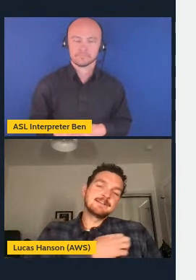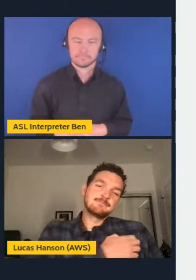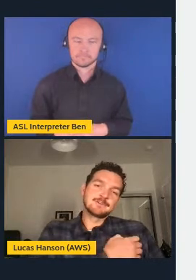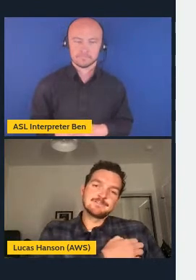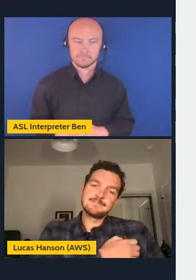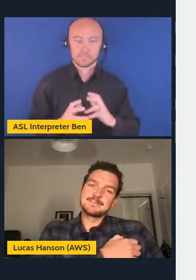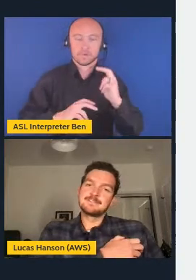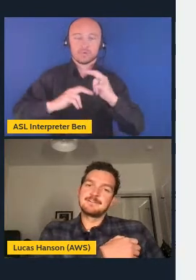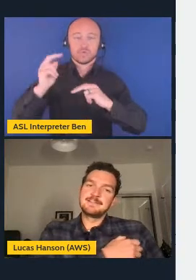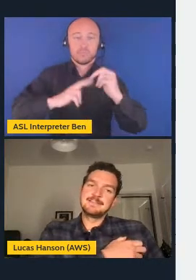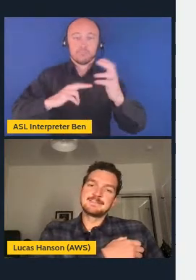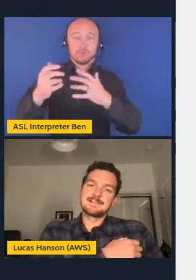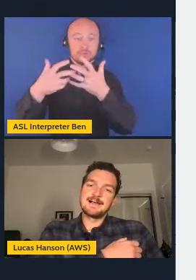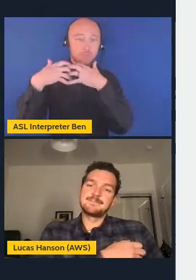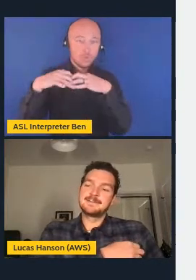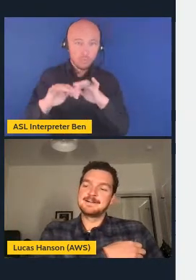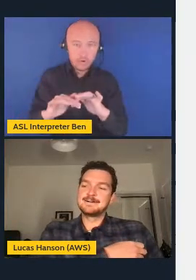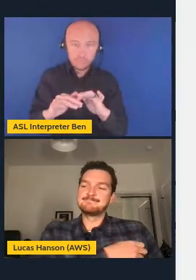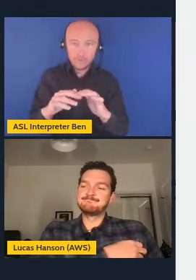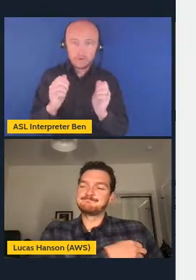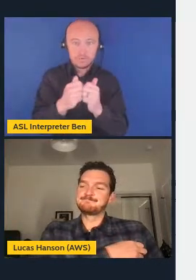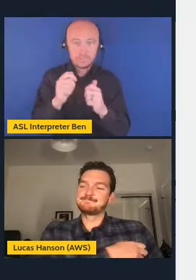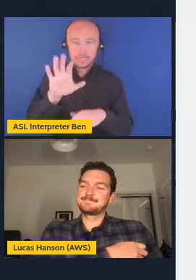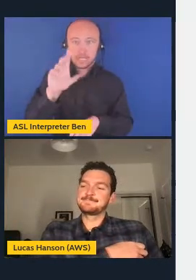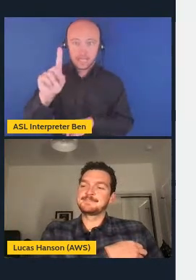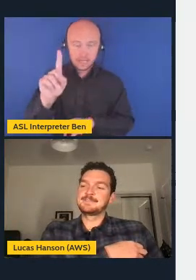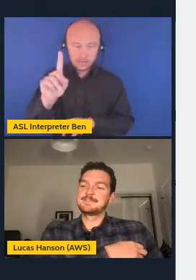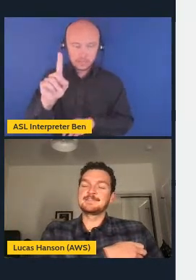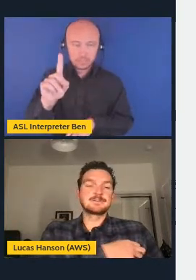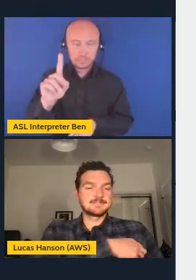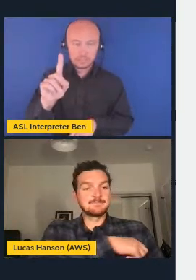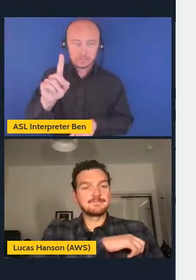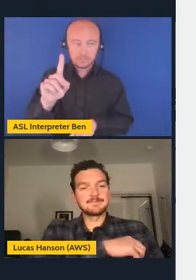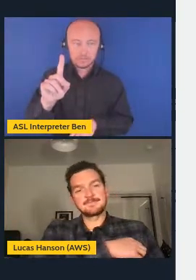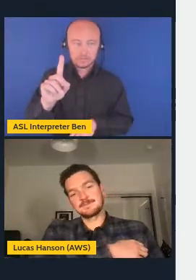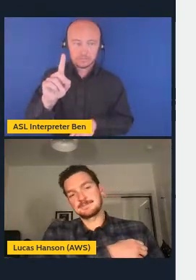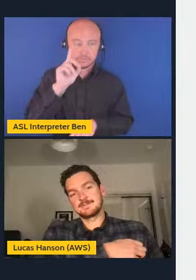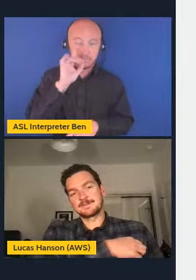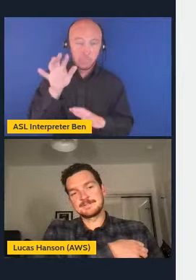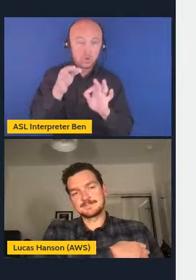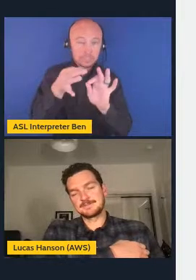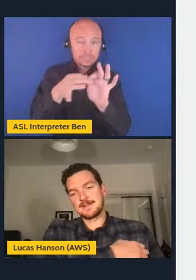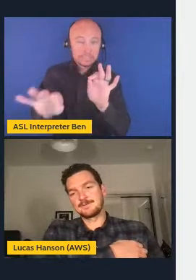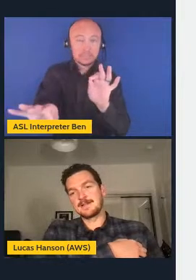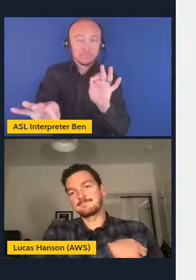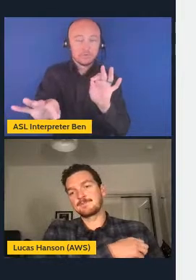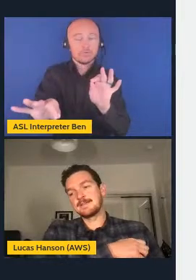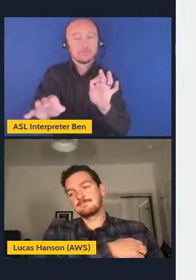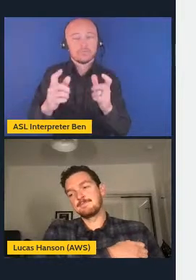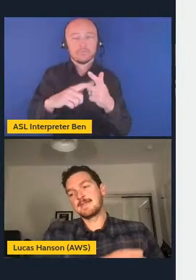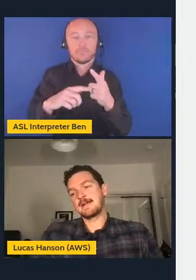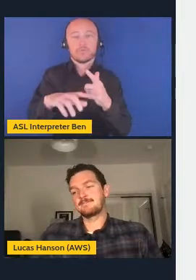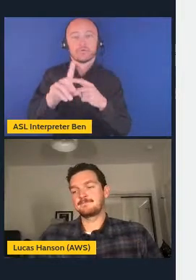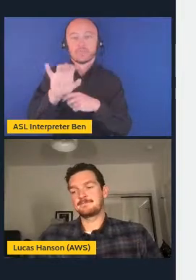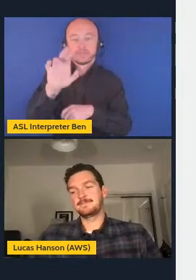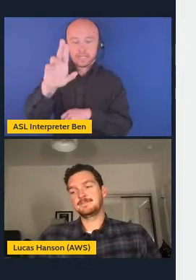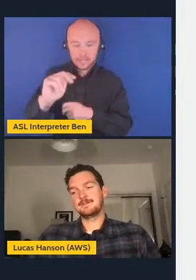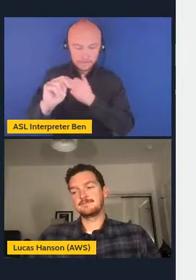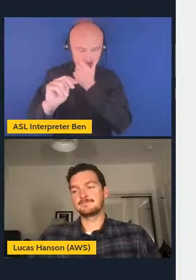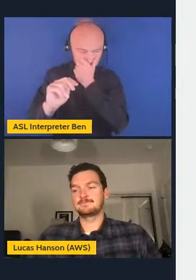a data workflow in the cloud can look simple as far as an architecture diagram, right? We may